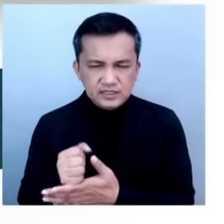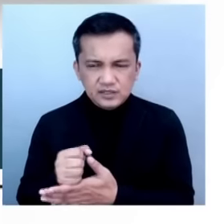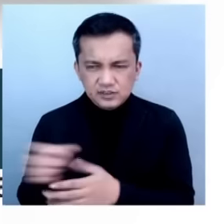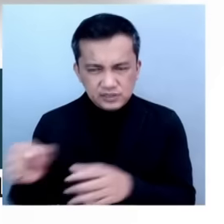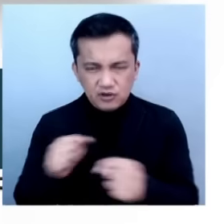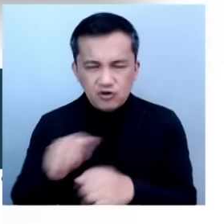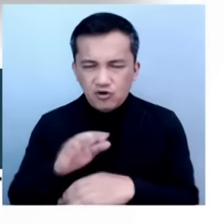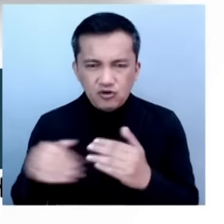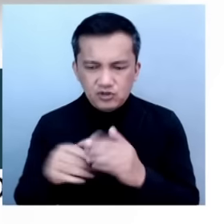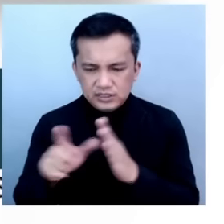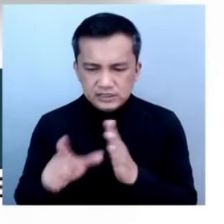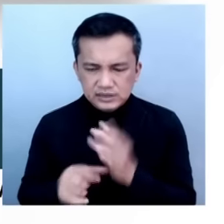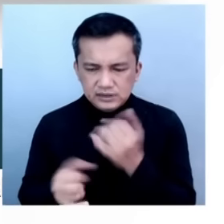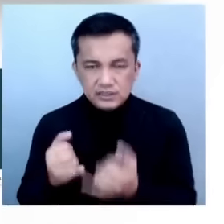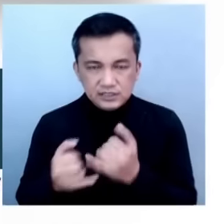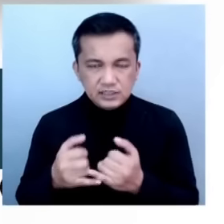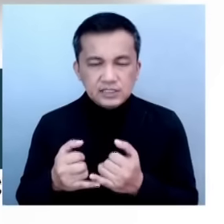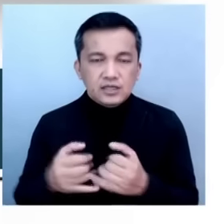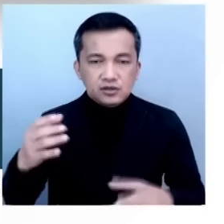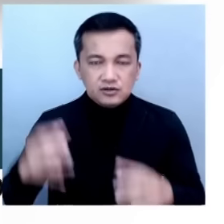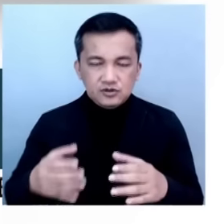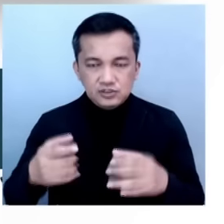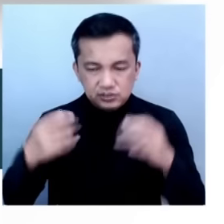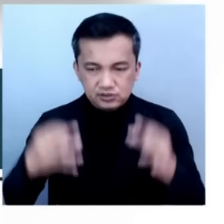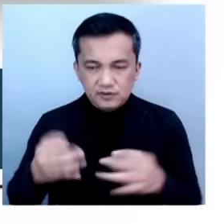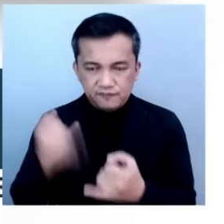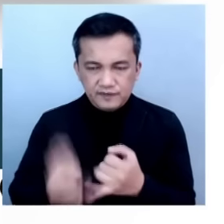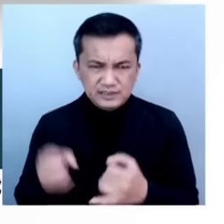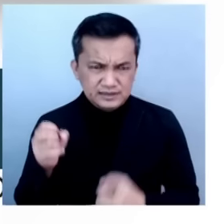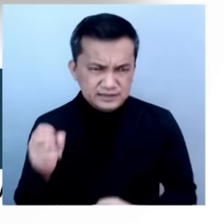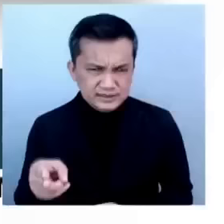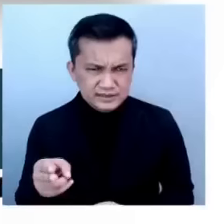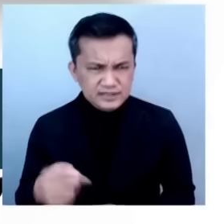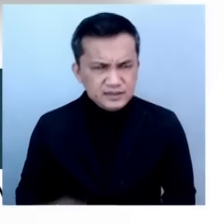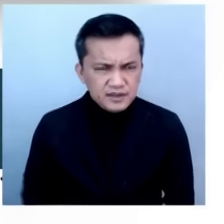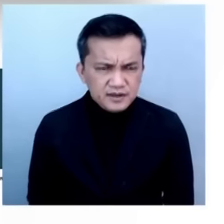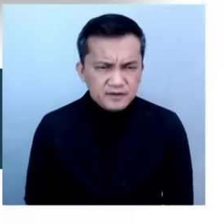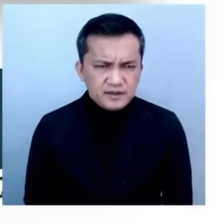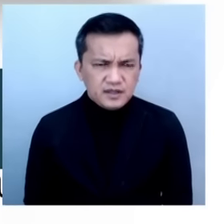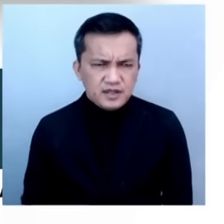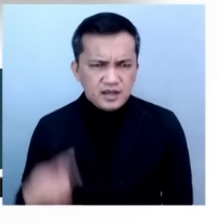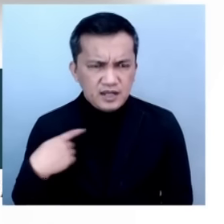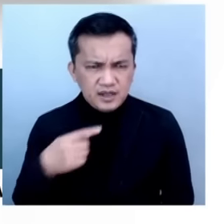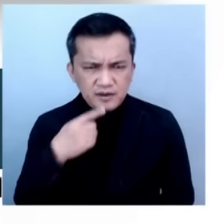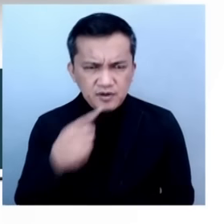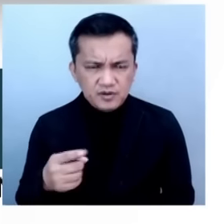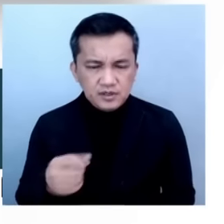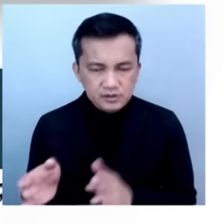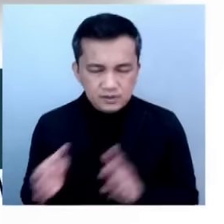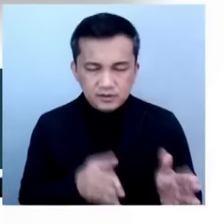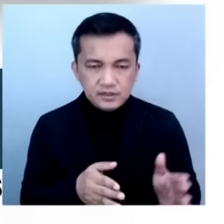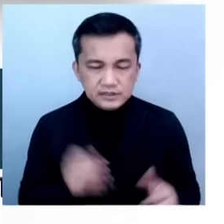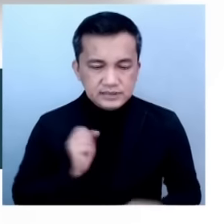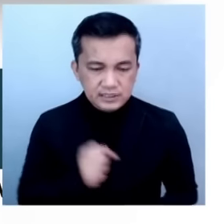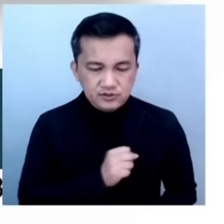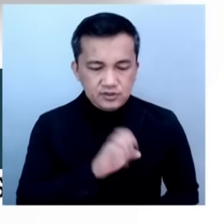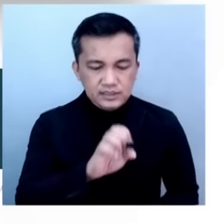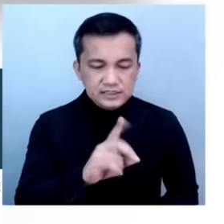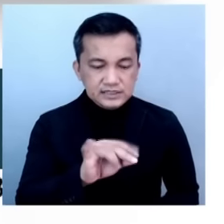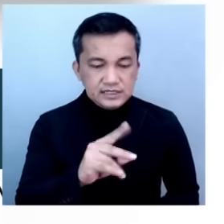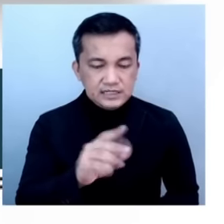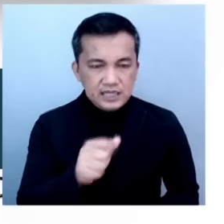court's decision is final and executory, Estrada is duty-bound to serve in the upper chamber. Meanwhile, Senator Estrada's